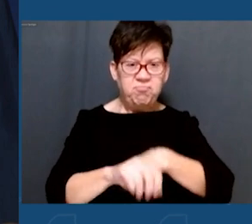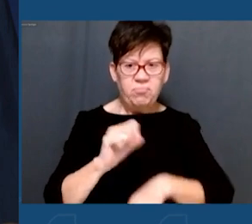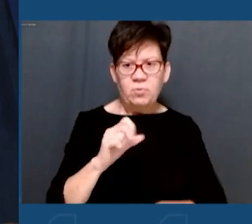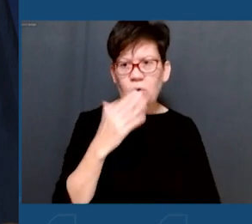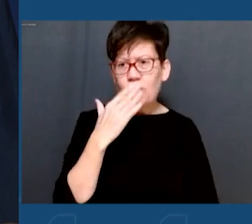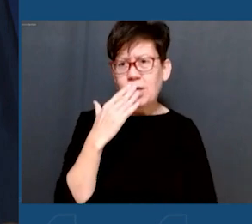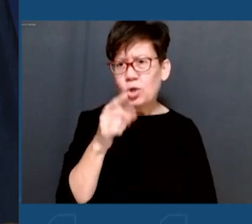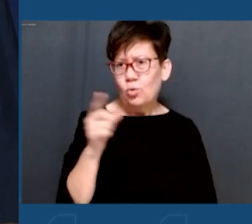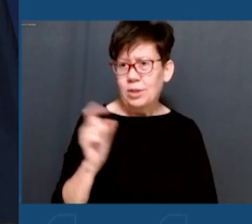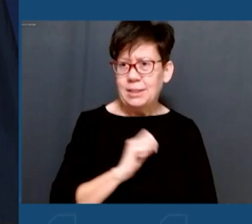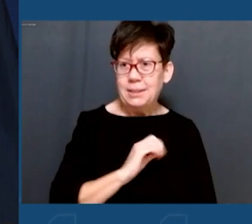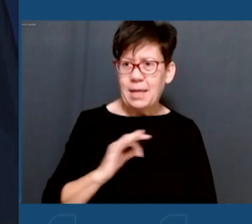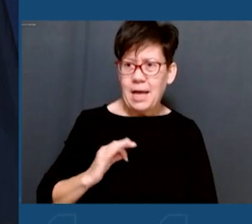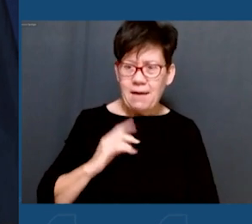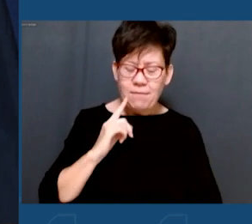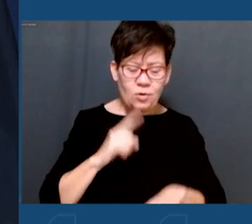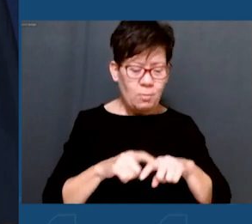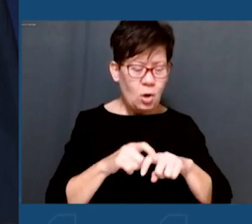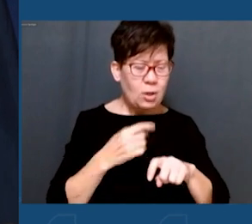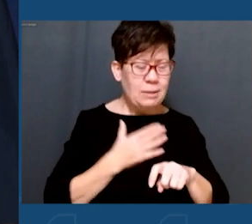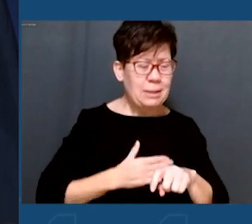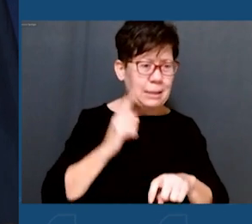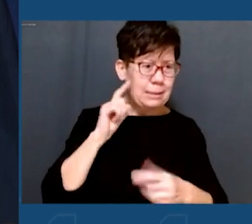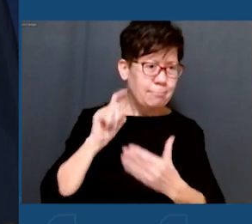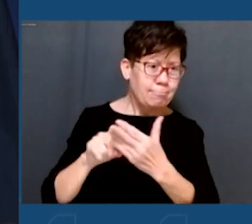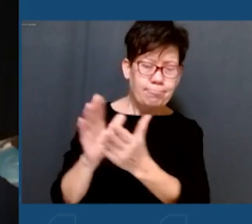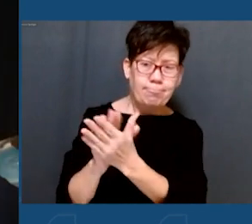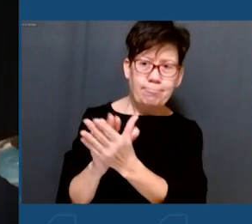again, a round of applause for that group of people.